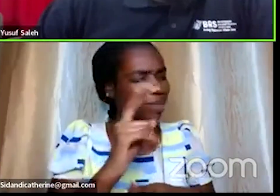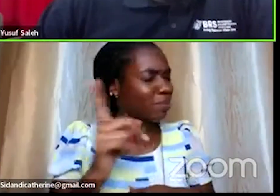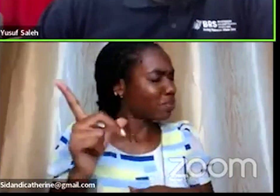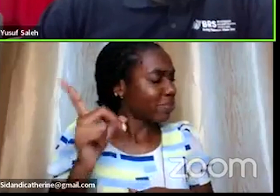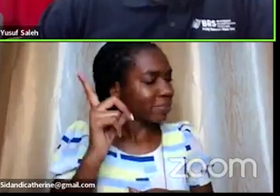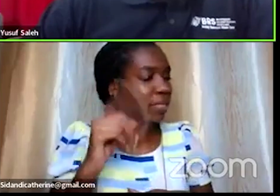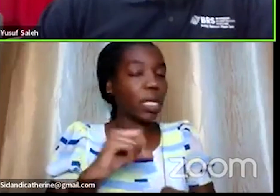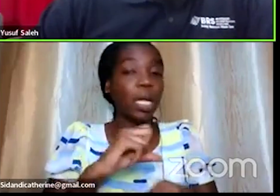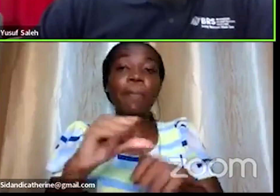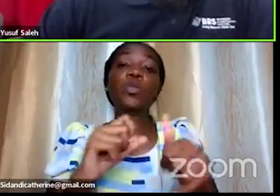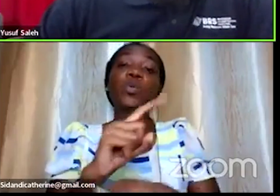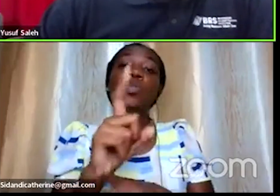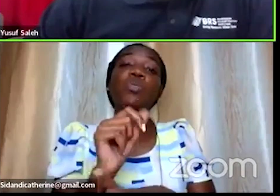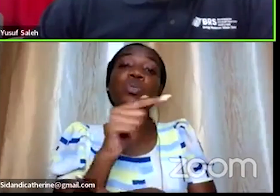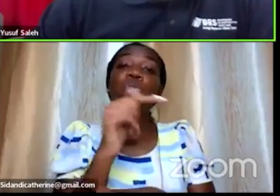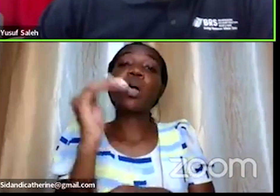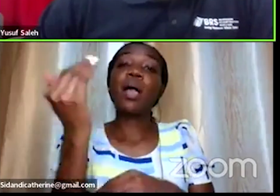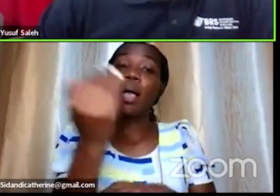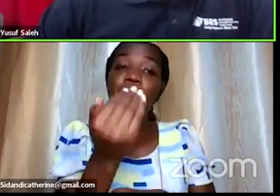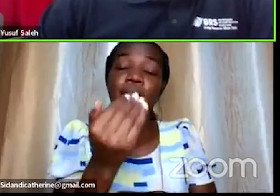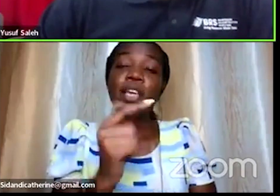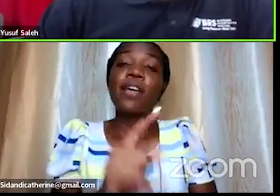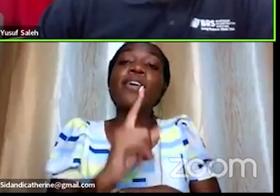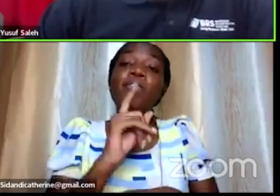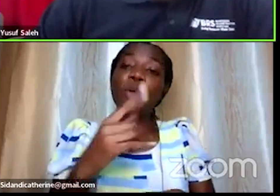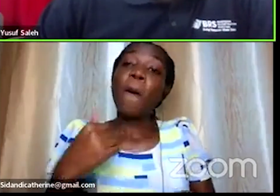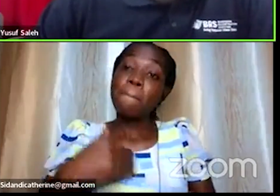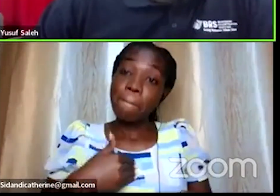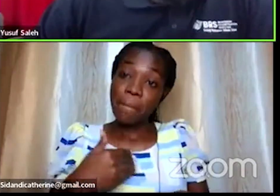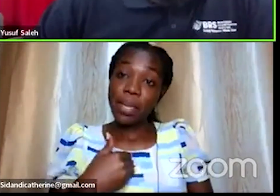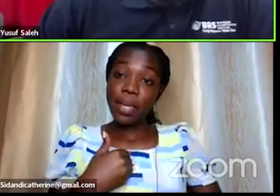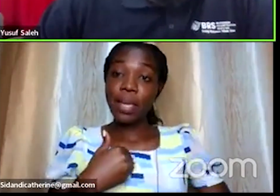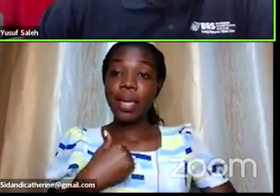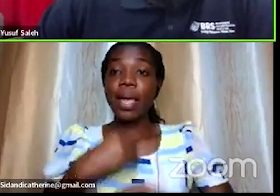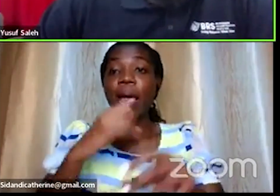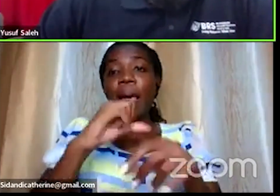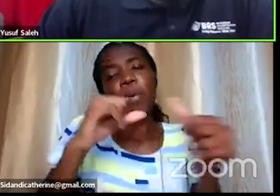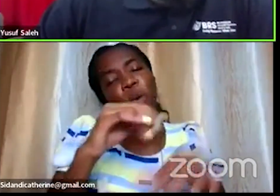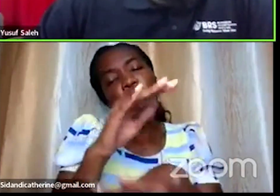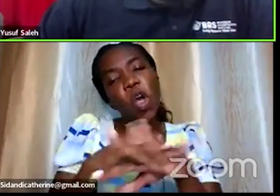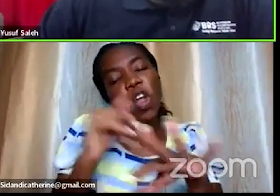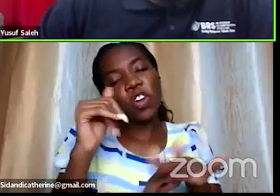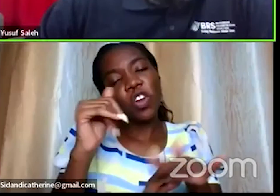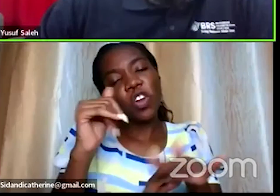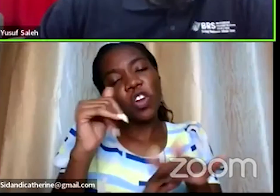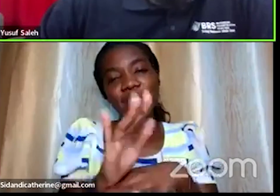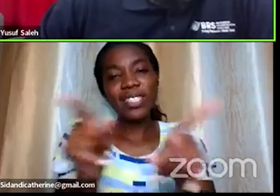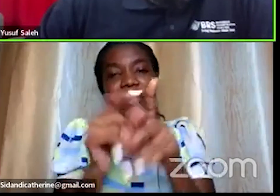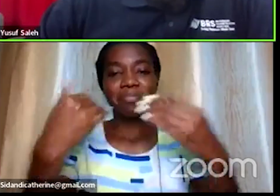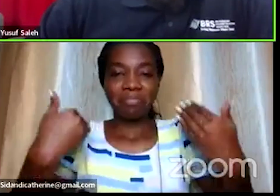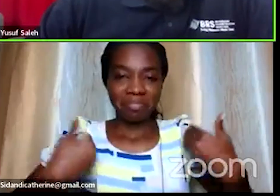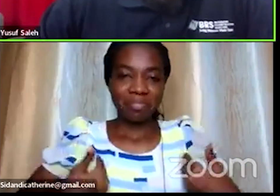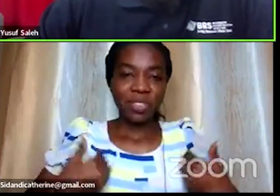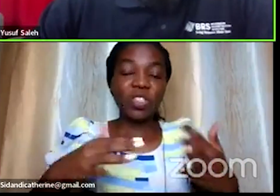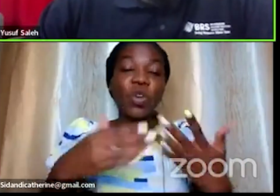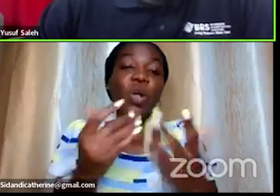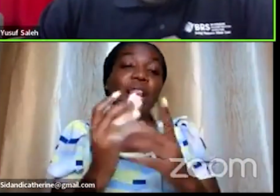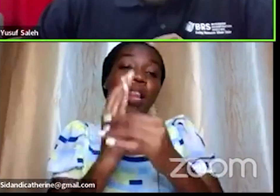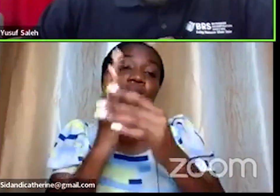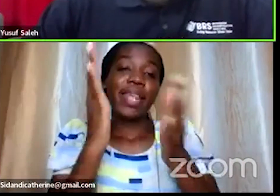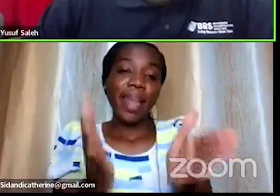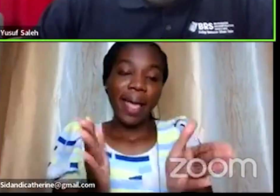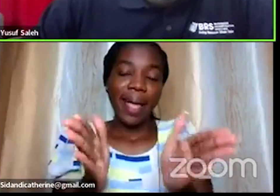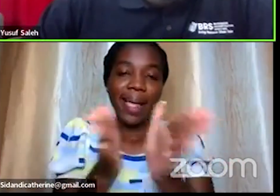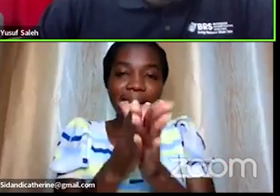question you've asked. So for me, it's your call as an individual or as a leader, and